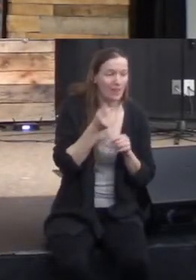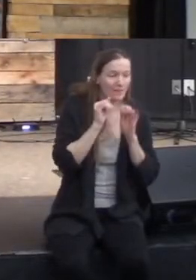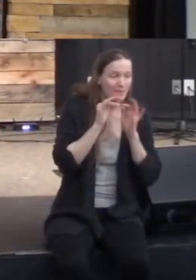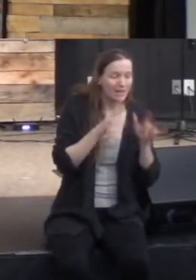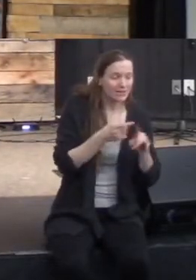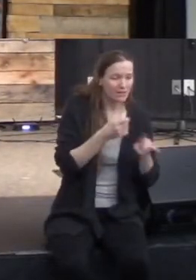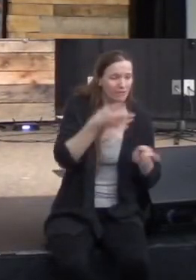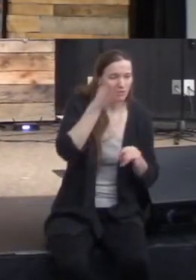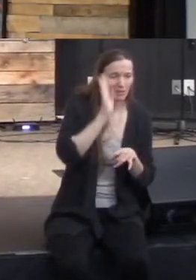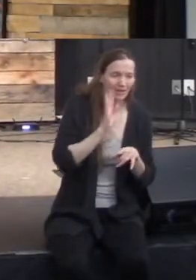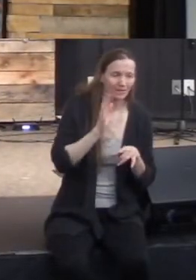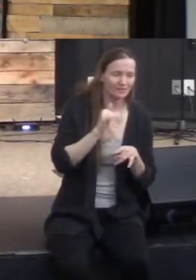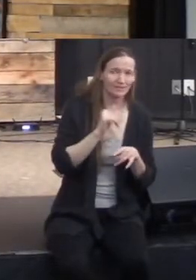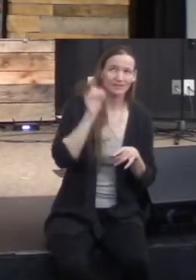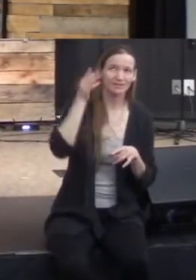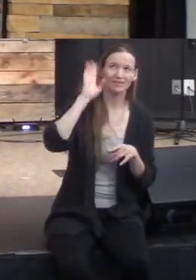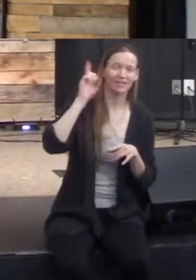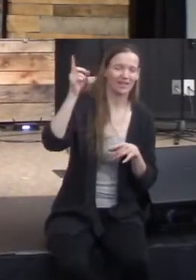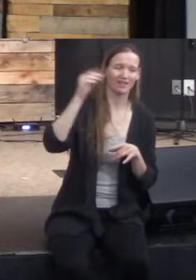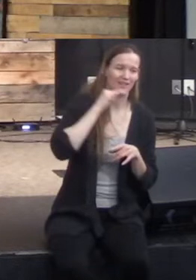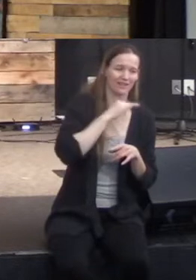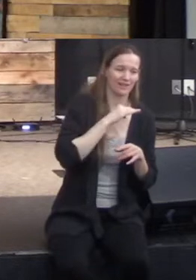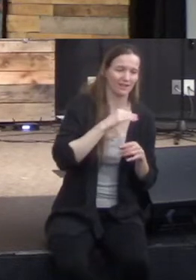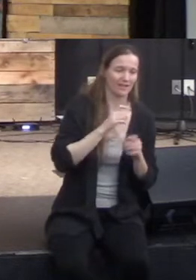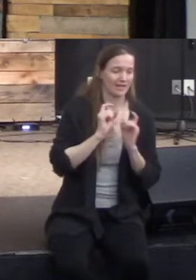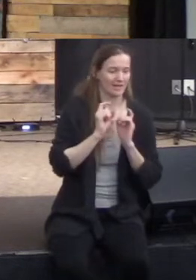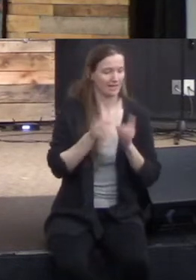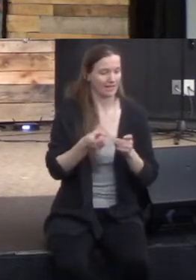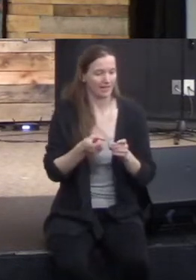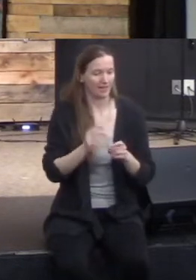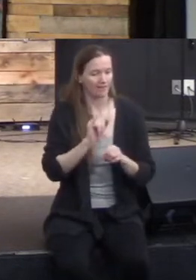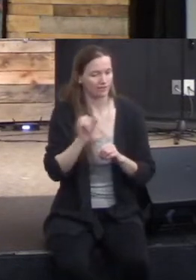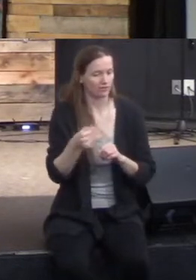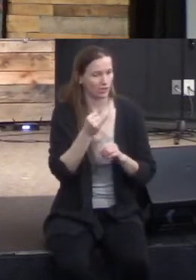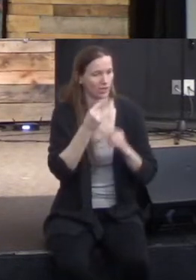God gave Jacob success when he didn't deserve it.